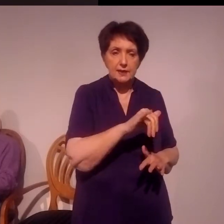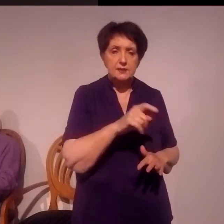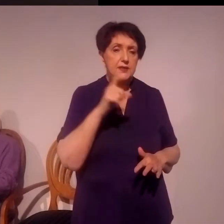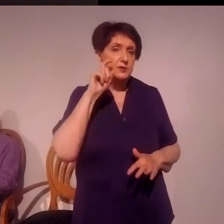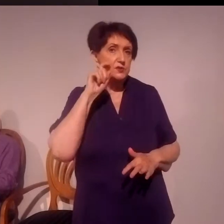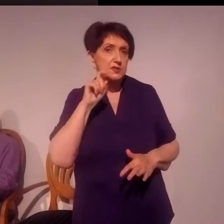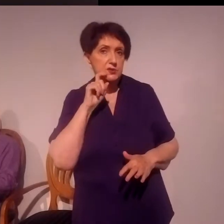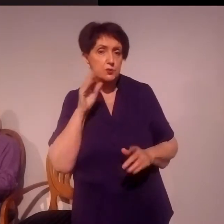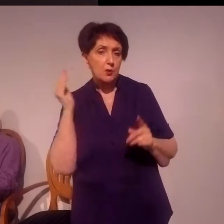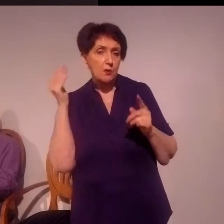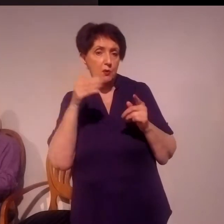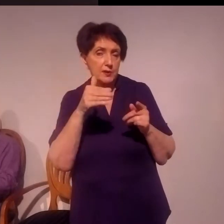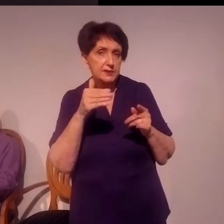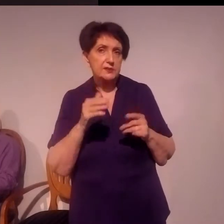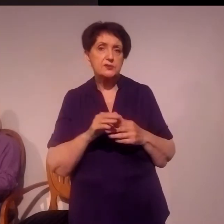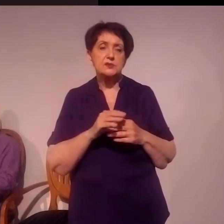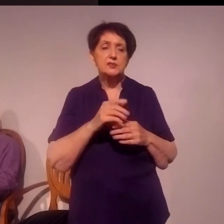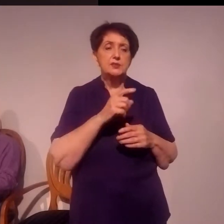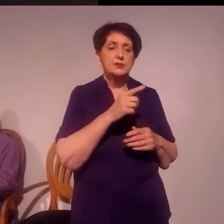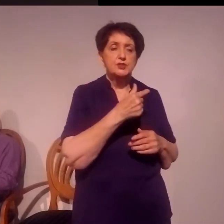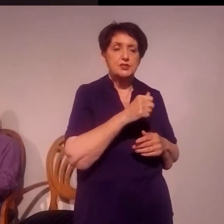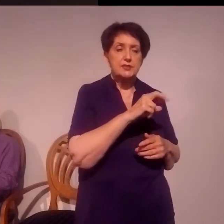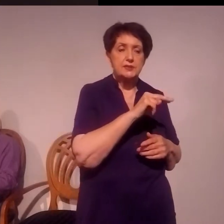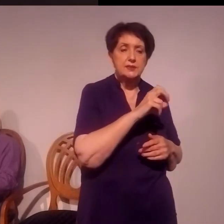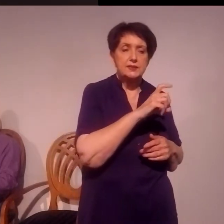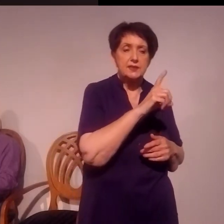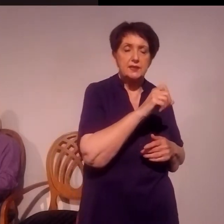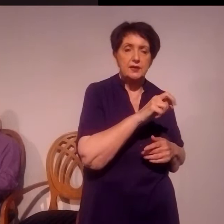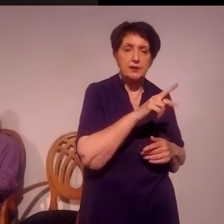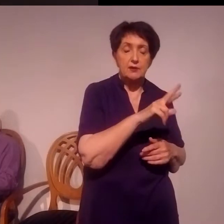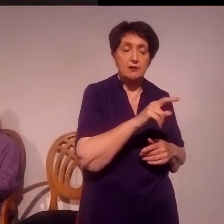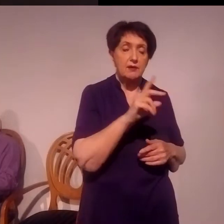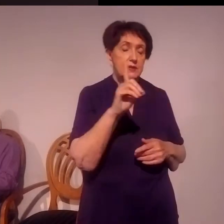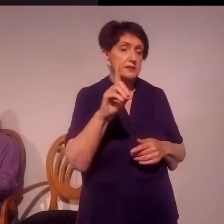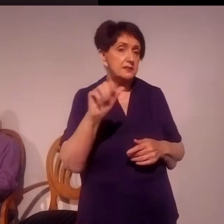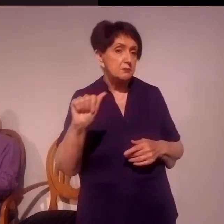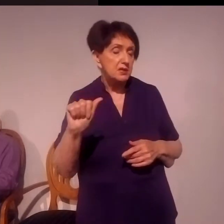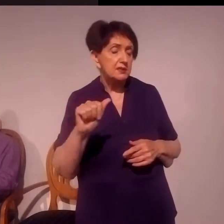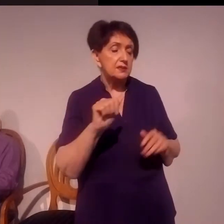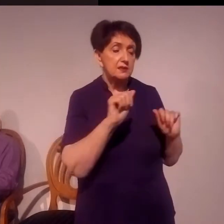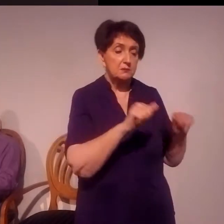gender, nationality, religion, ability, disability,